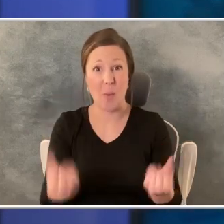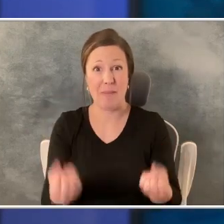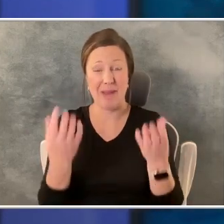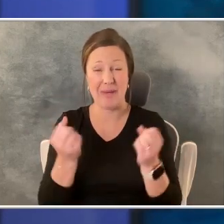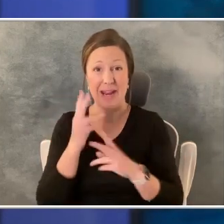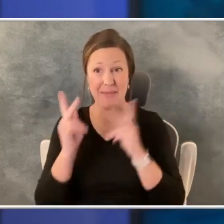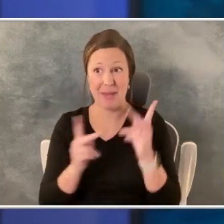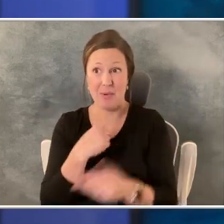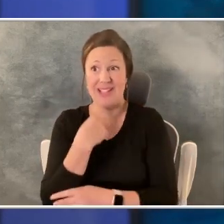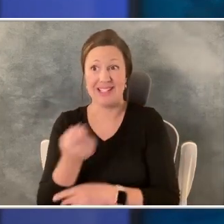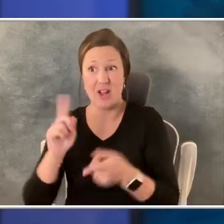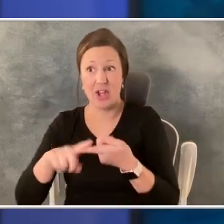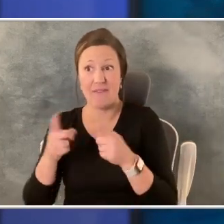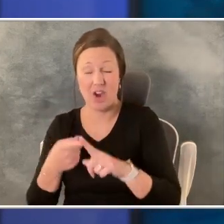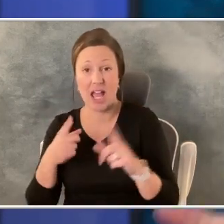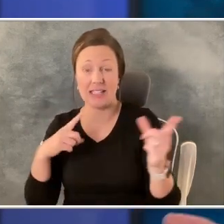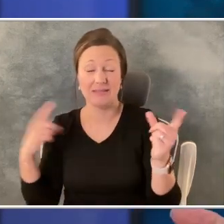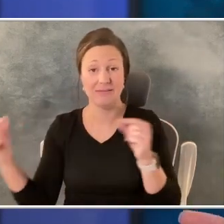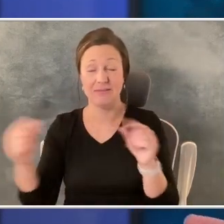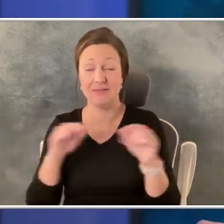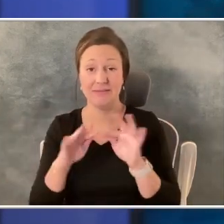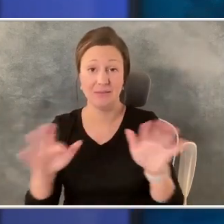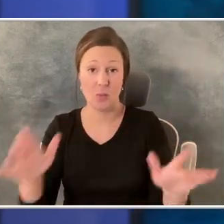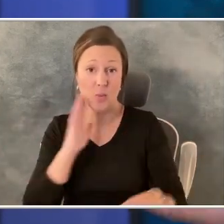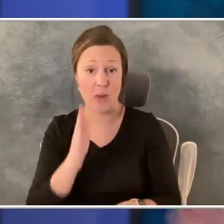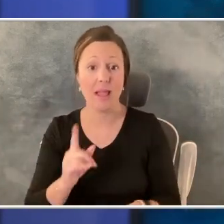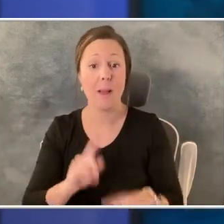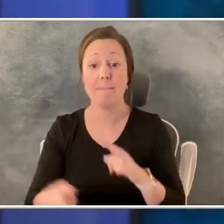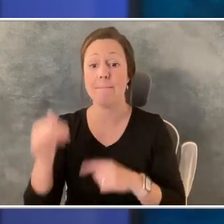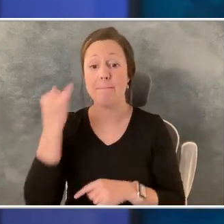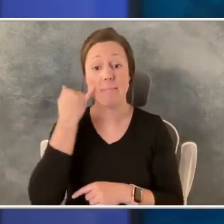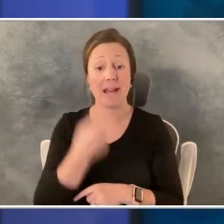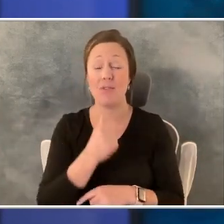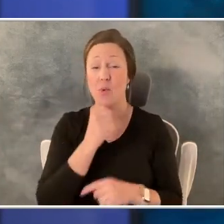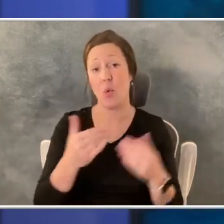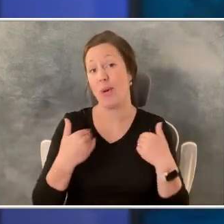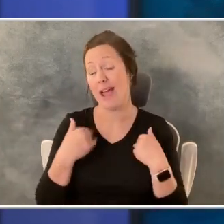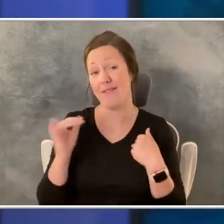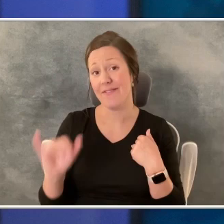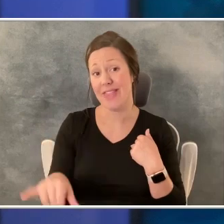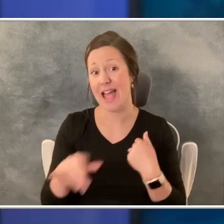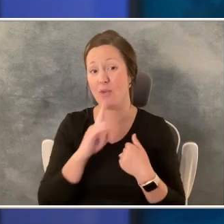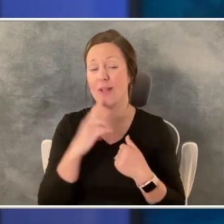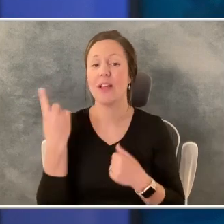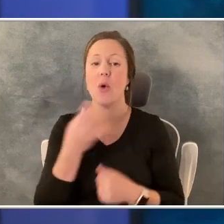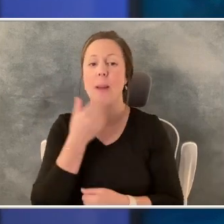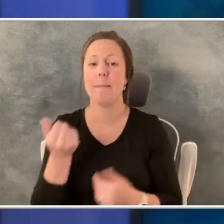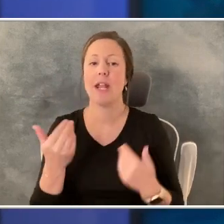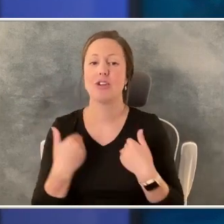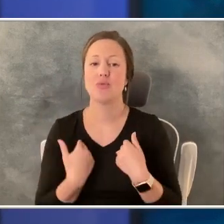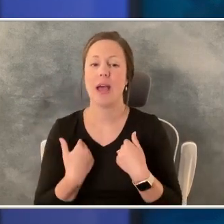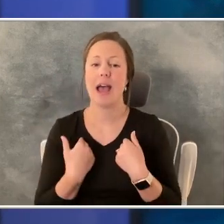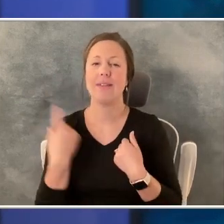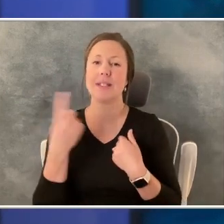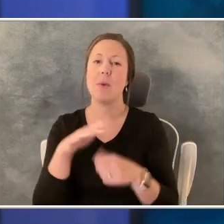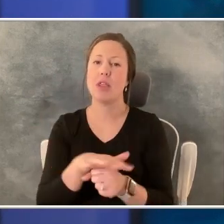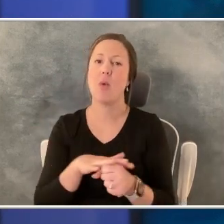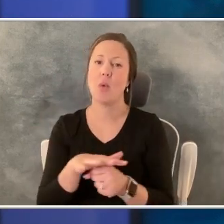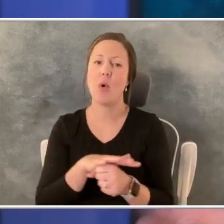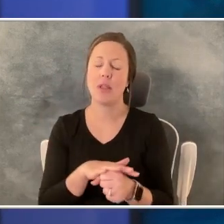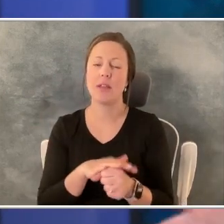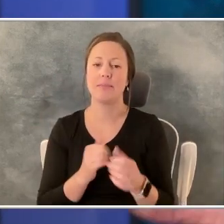word of mouth, I think. But if you don't have that, I think it's always better to have someone local. We do a lot